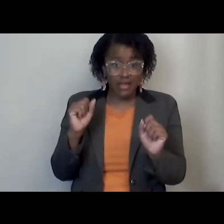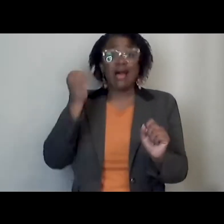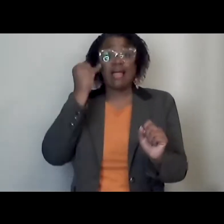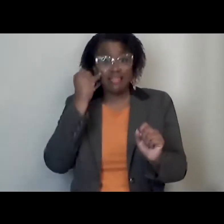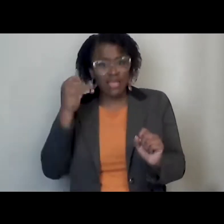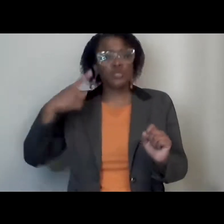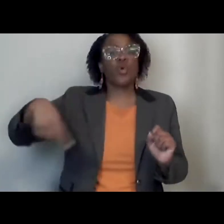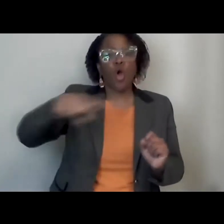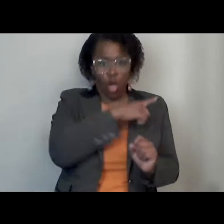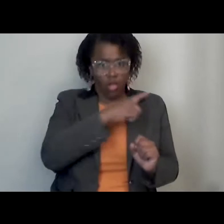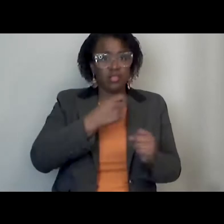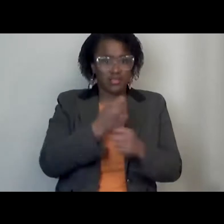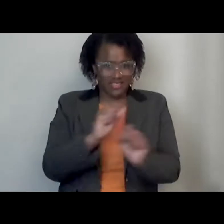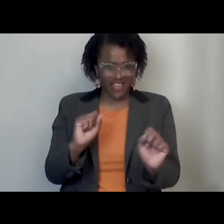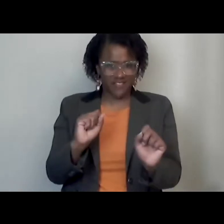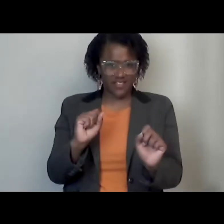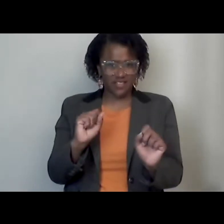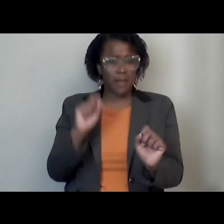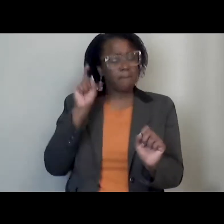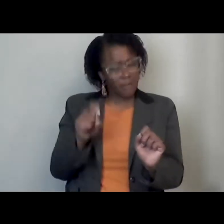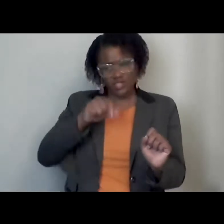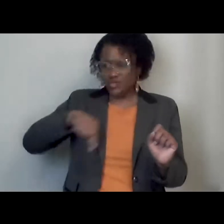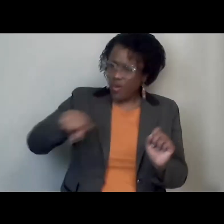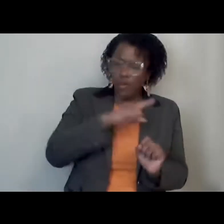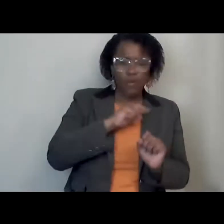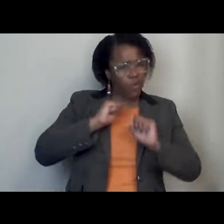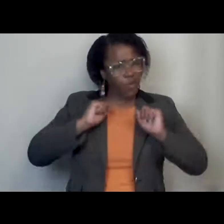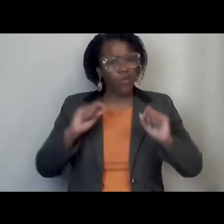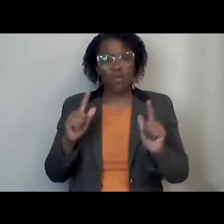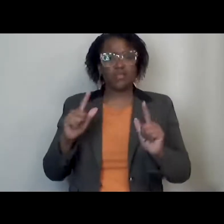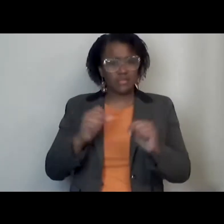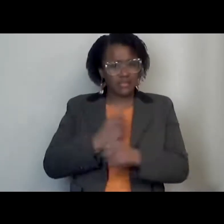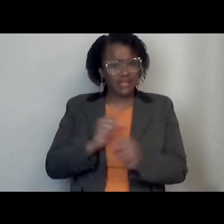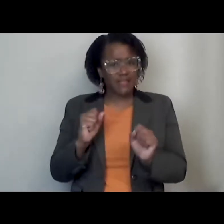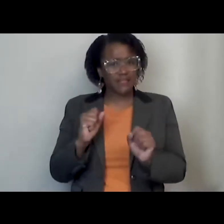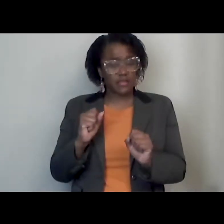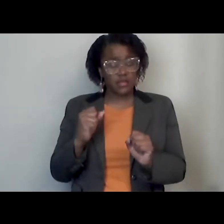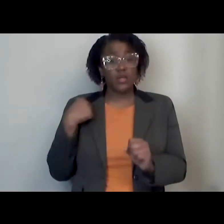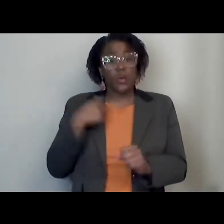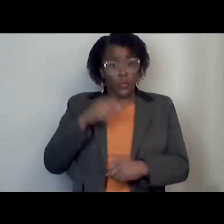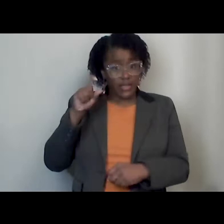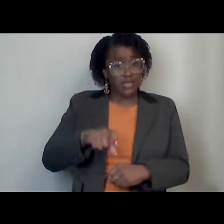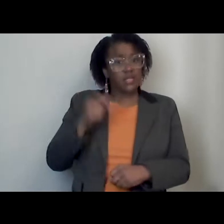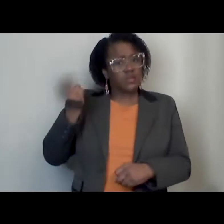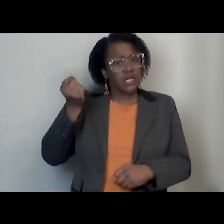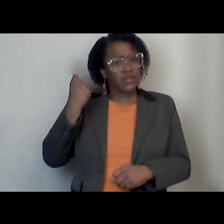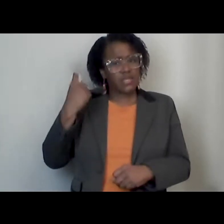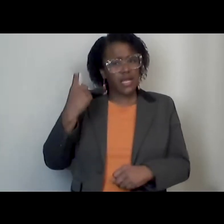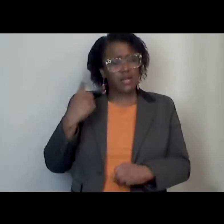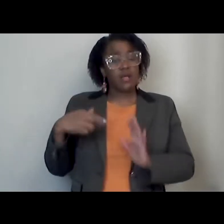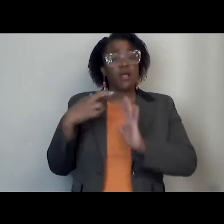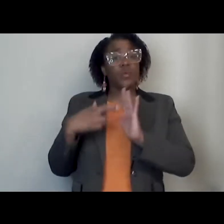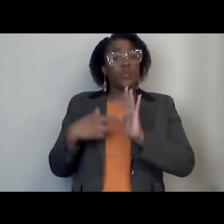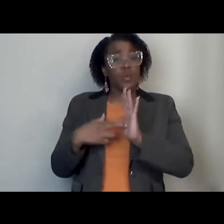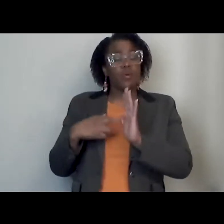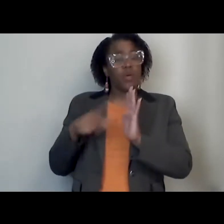safe. And at the same time that we have, this realization, we also, need to take into account the role that the